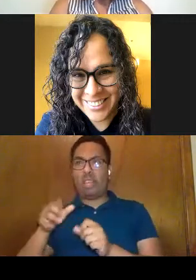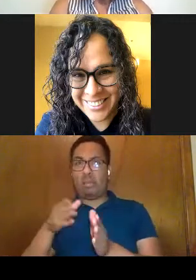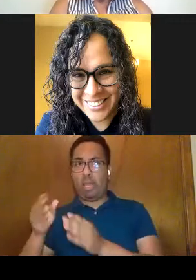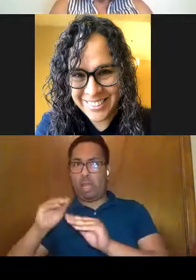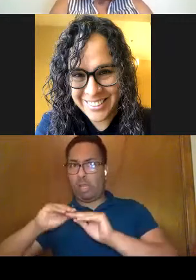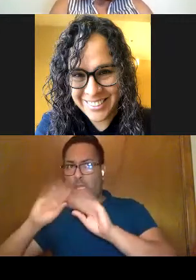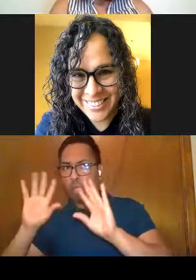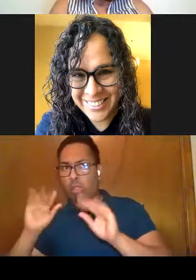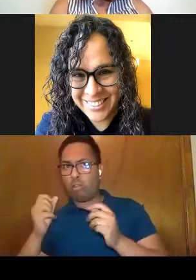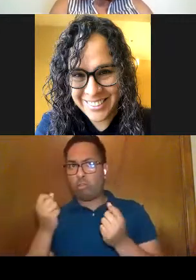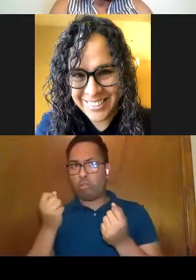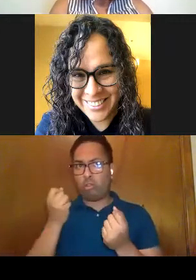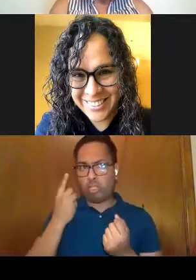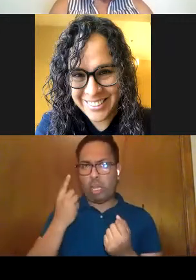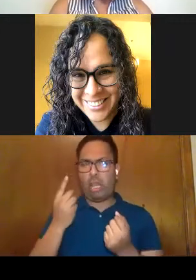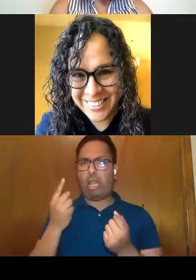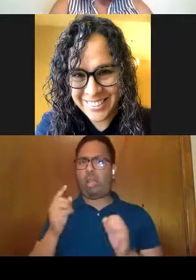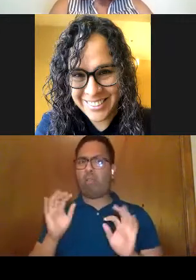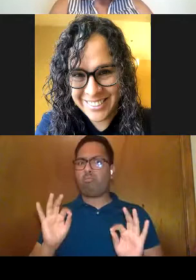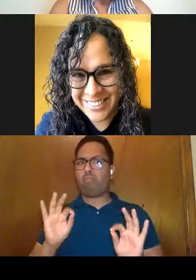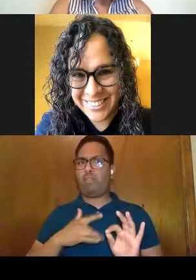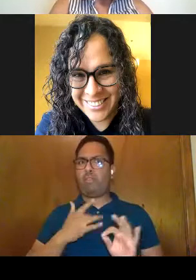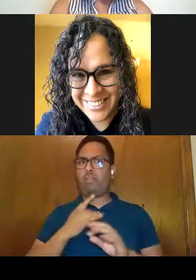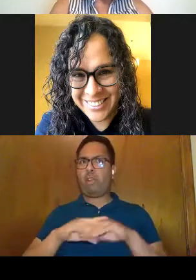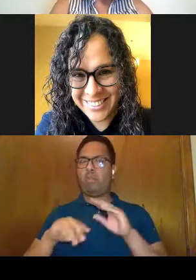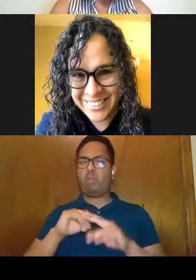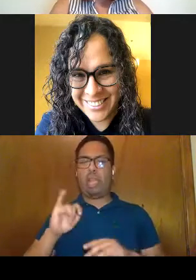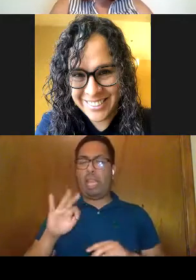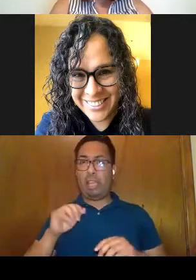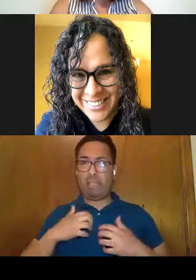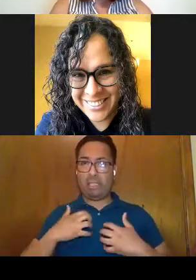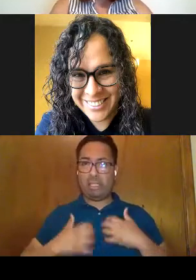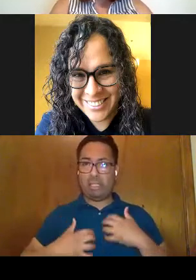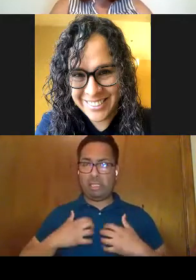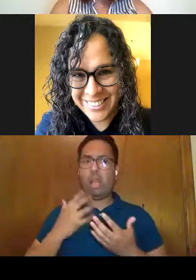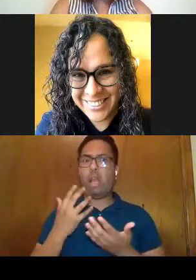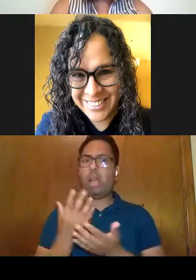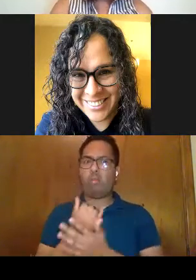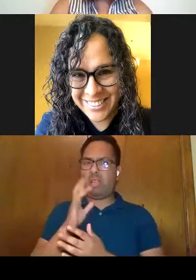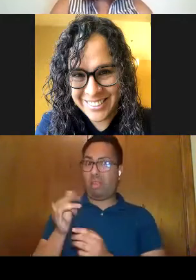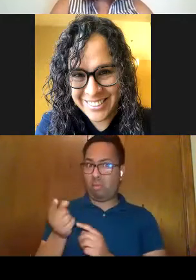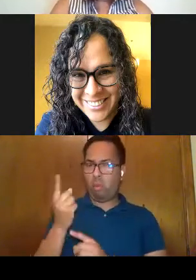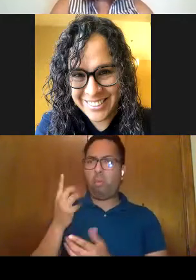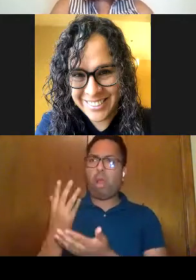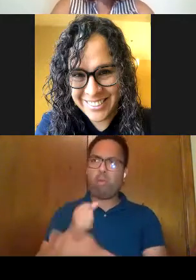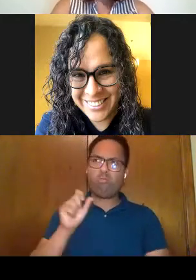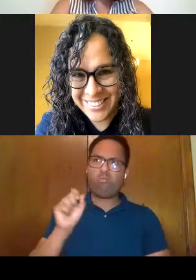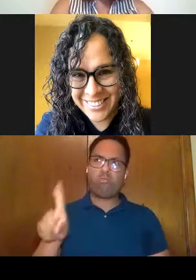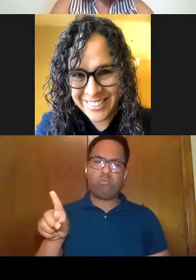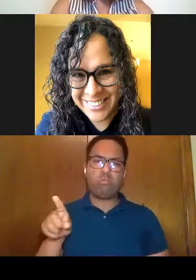not sure of something, please ask the questions right then of your provider.